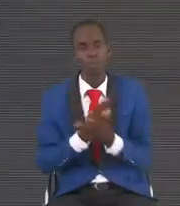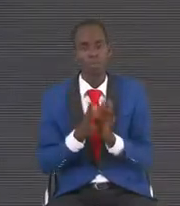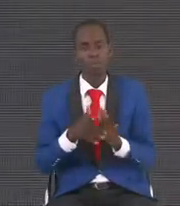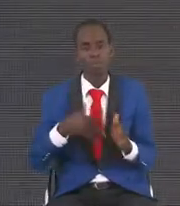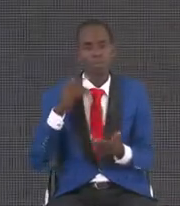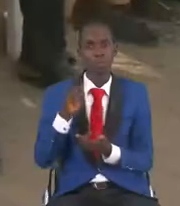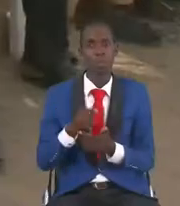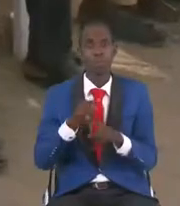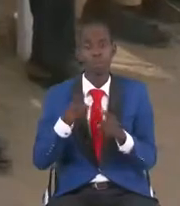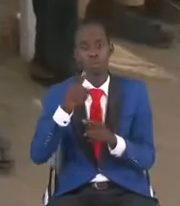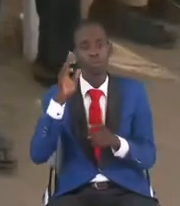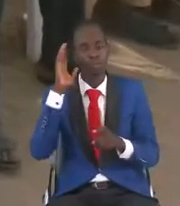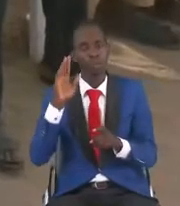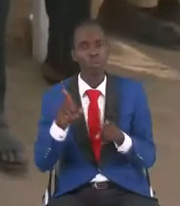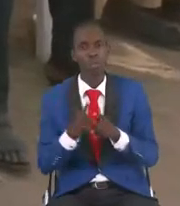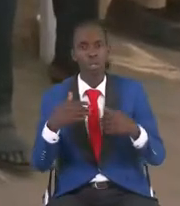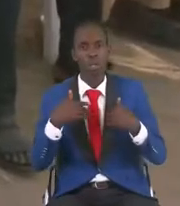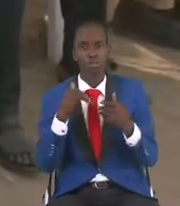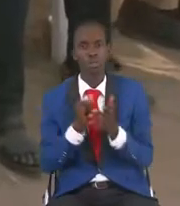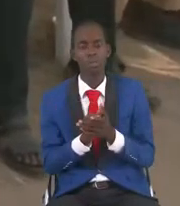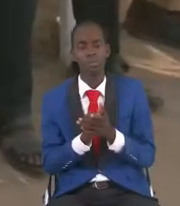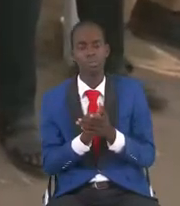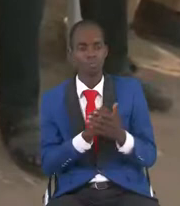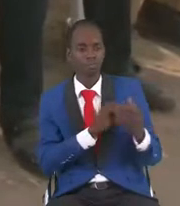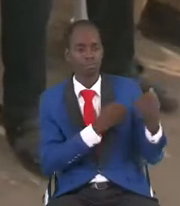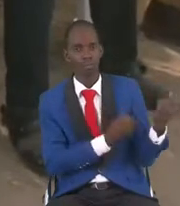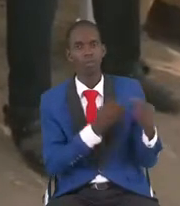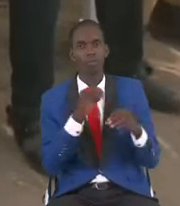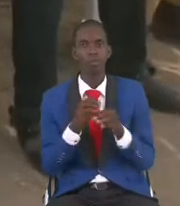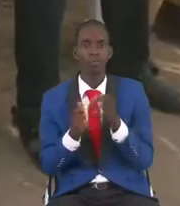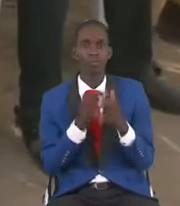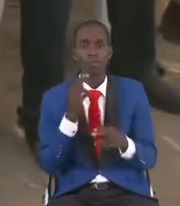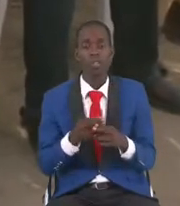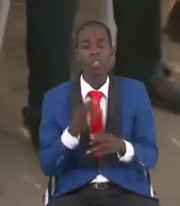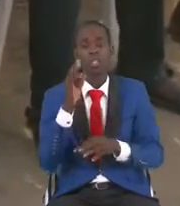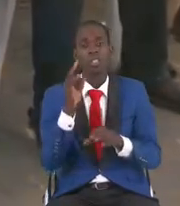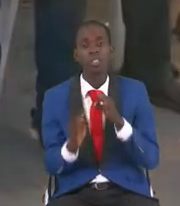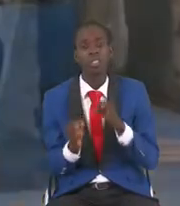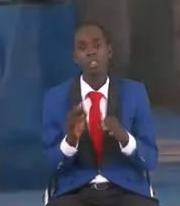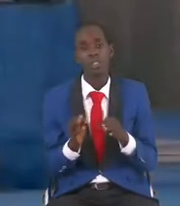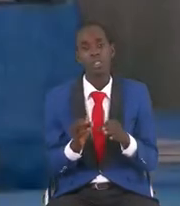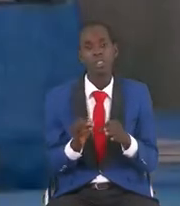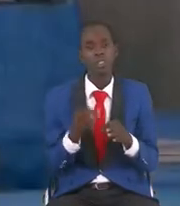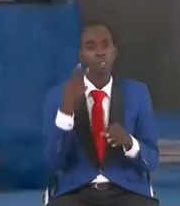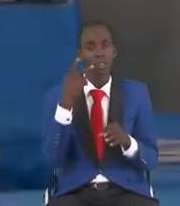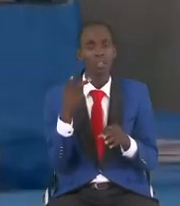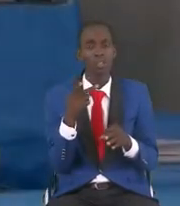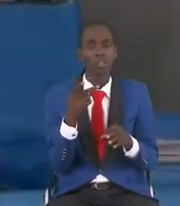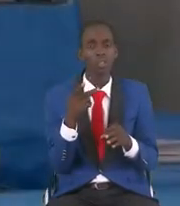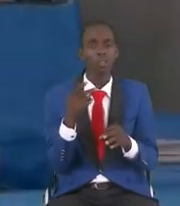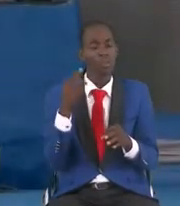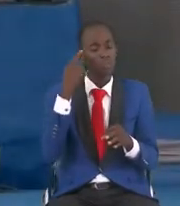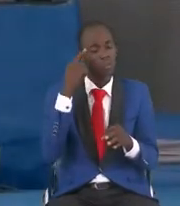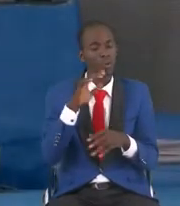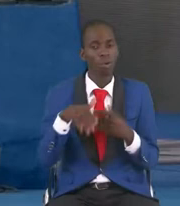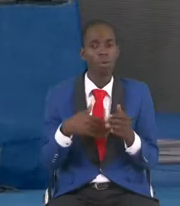in Jesus' name. Look at this in verse 12. It says, and all that will live godly